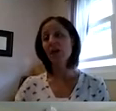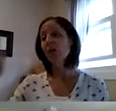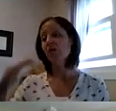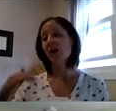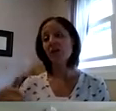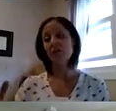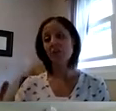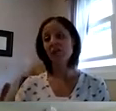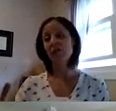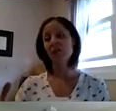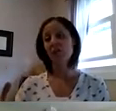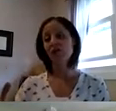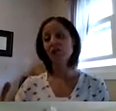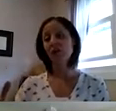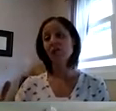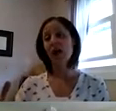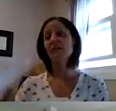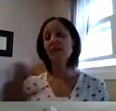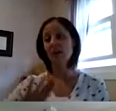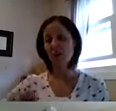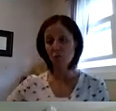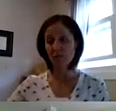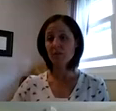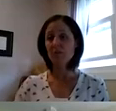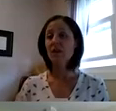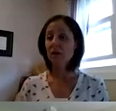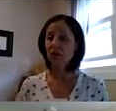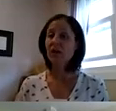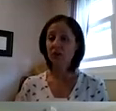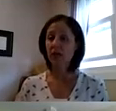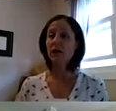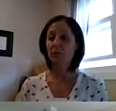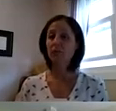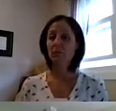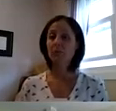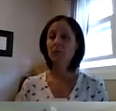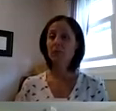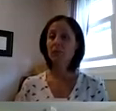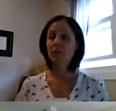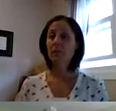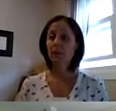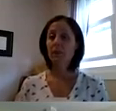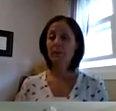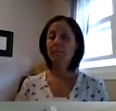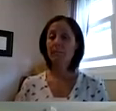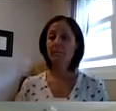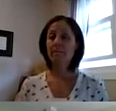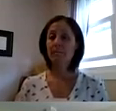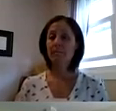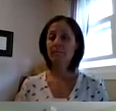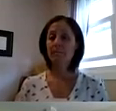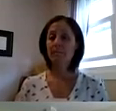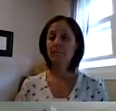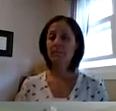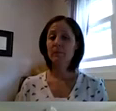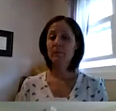application, provide the responses to the questions that we're asking, and resubmit the application again. Great, thanks for that. And then along